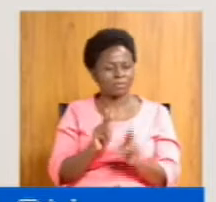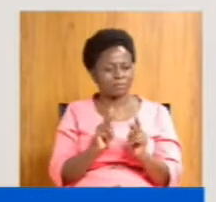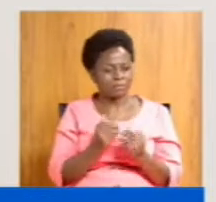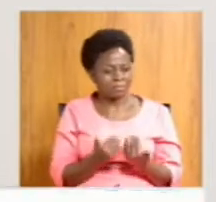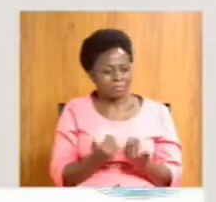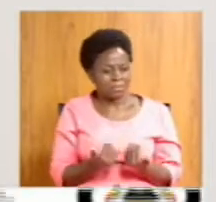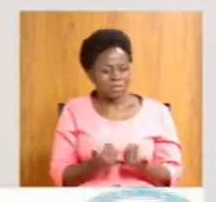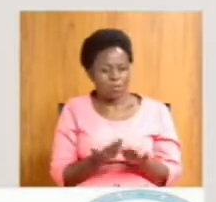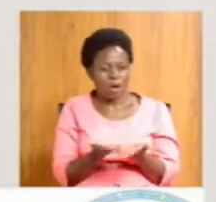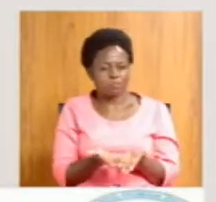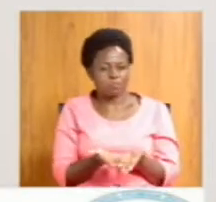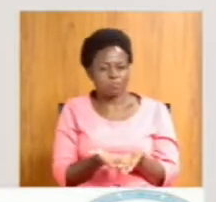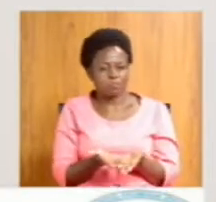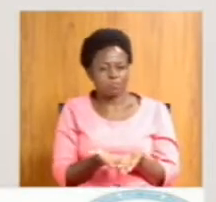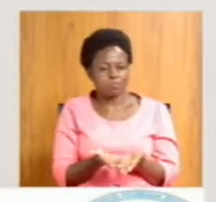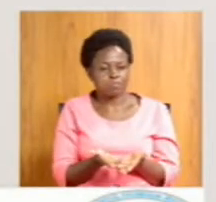we are here